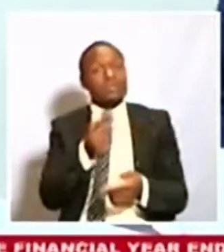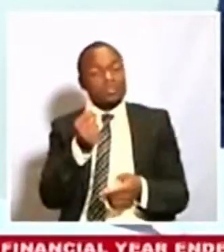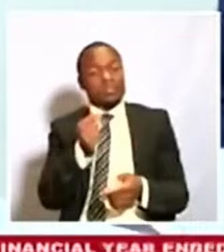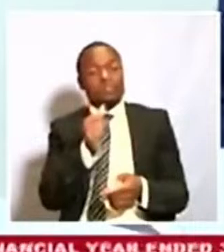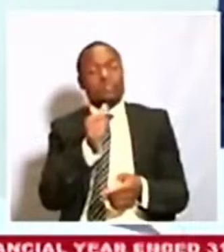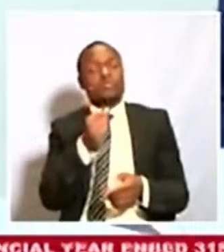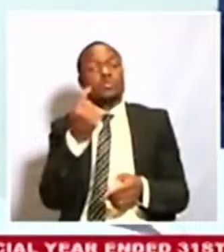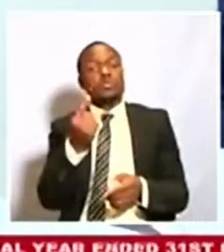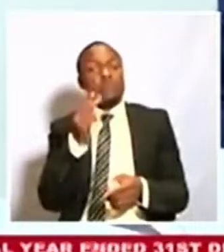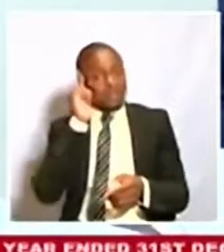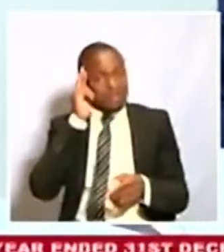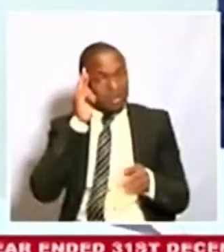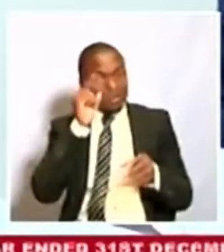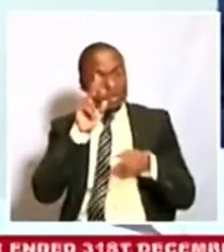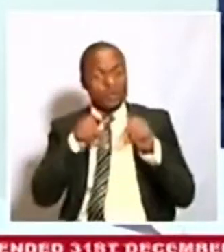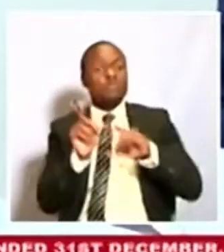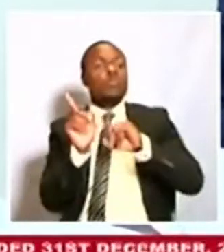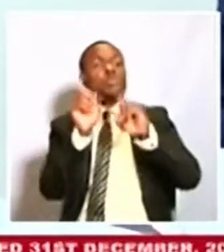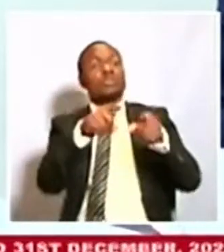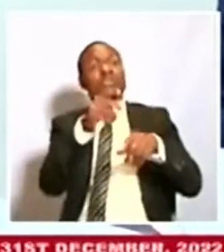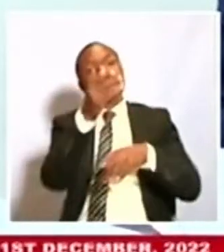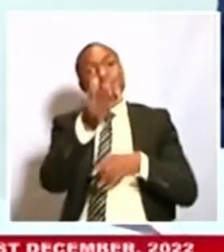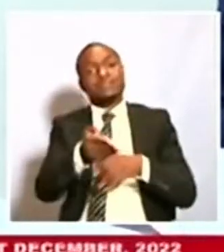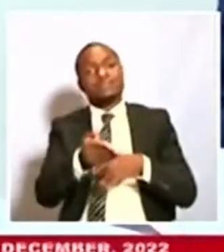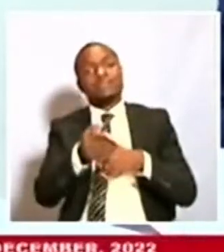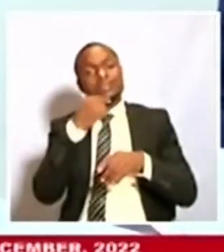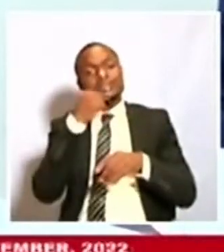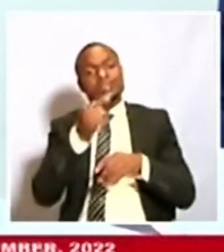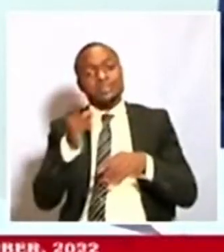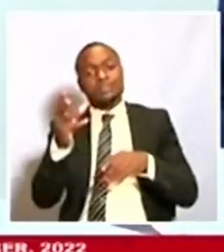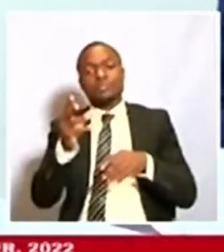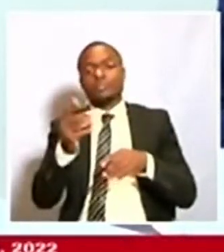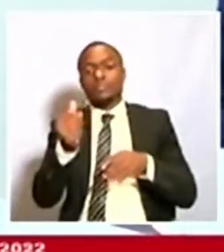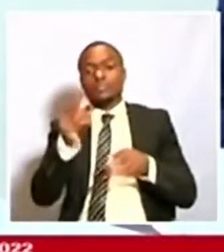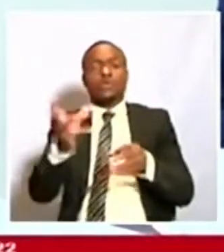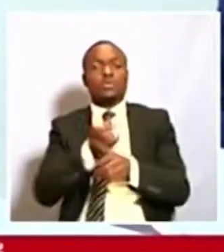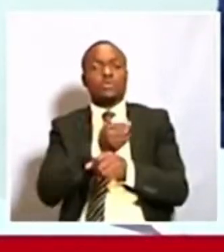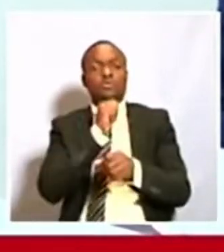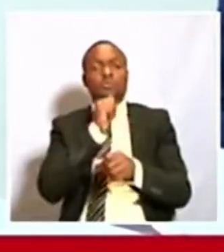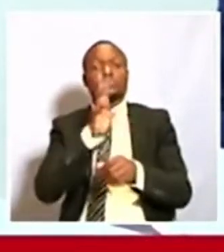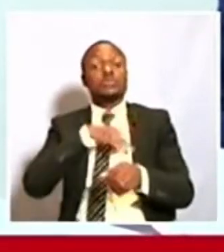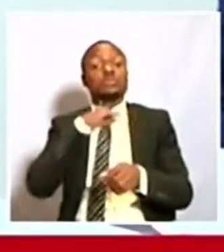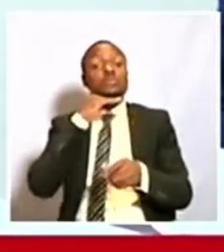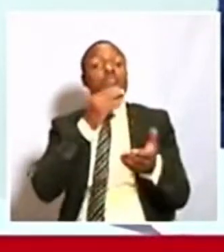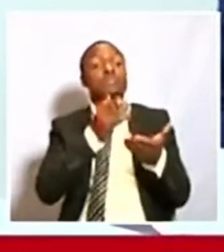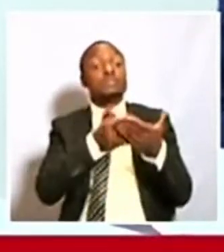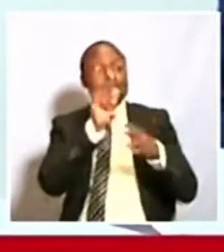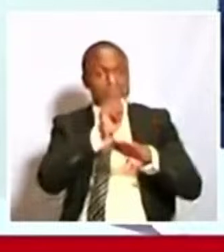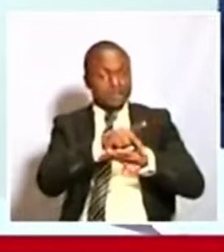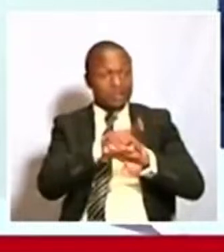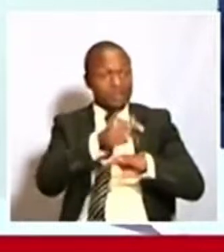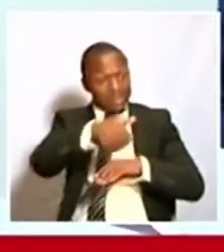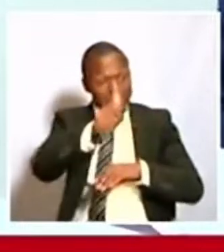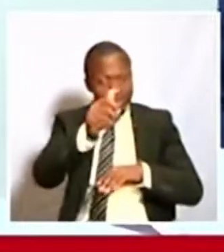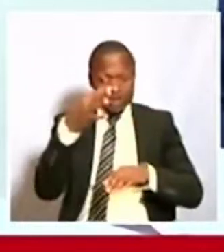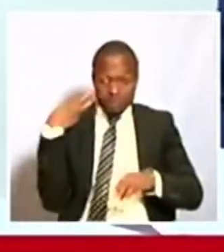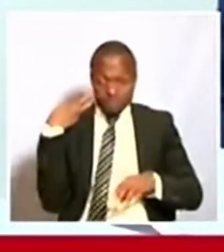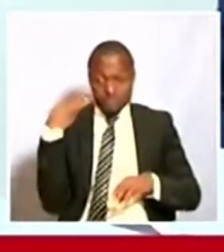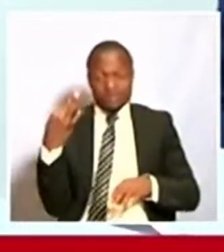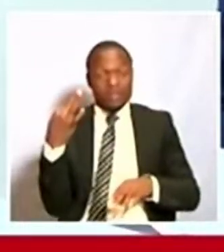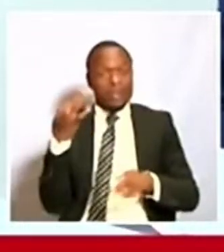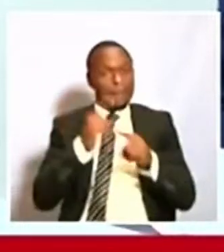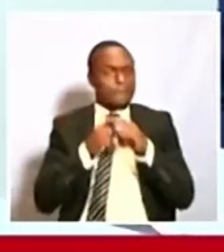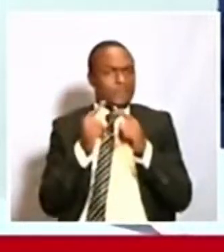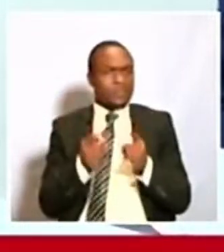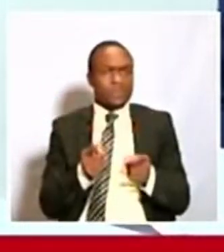that you went there, people are saying the money we got is not enough for this project, which they applied themselves.